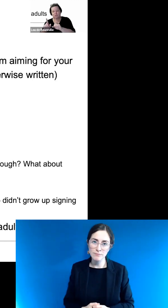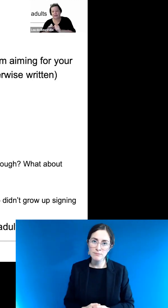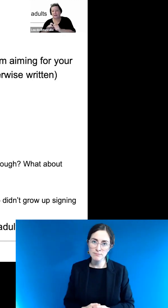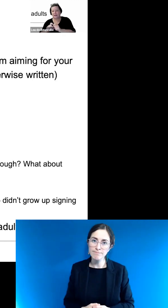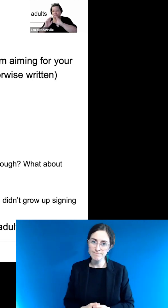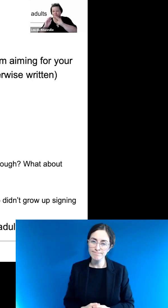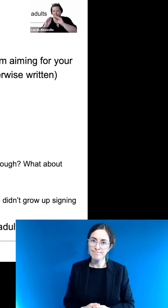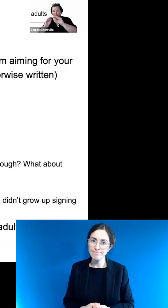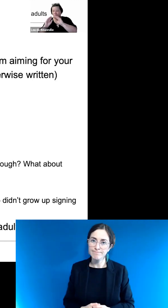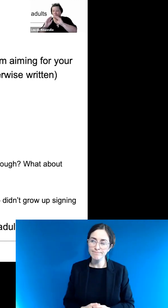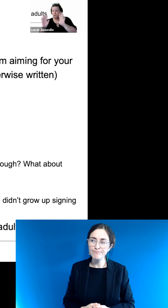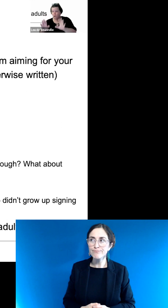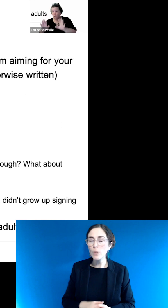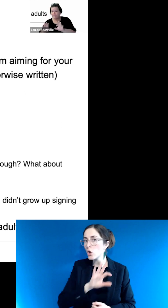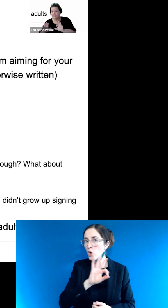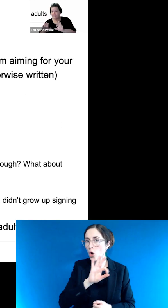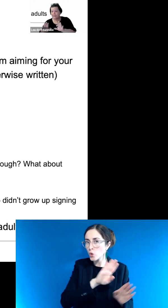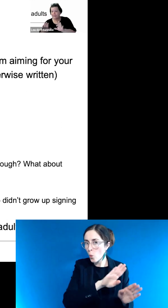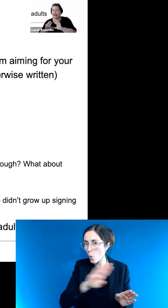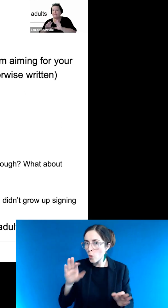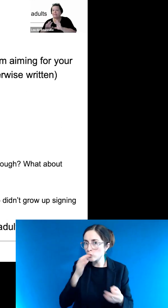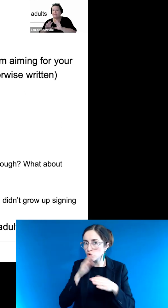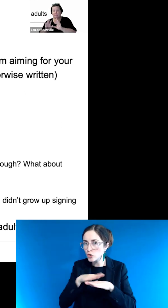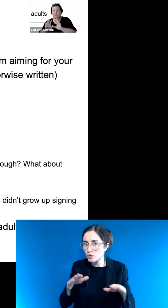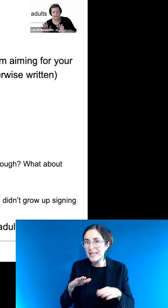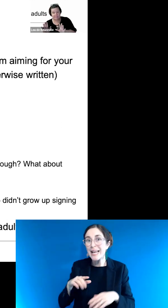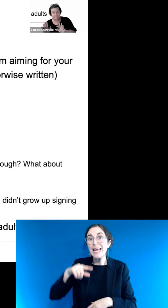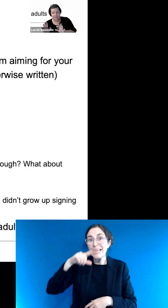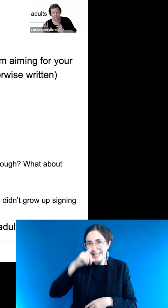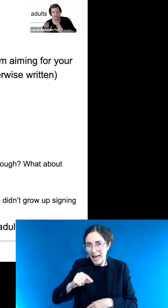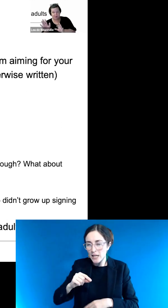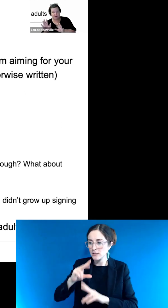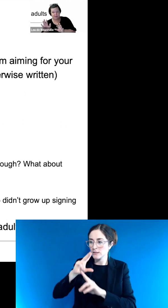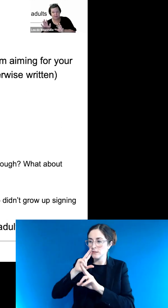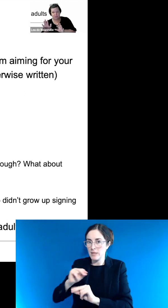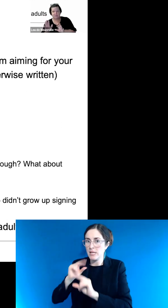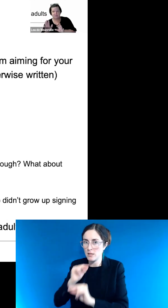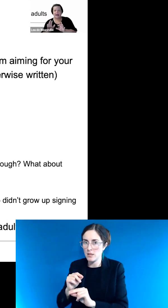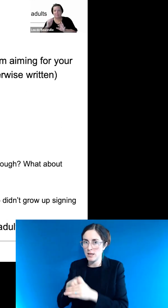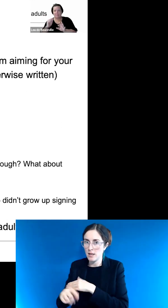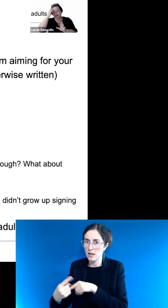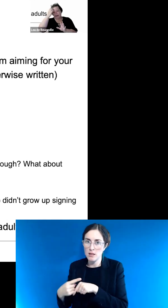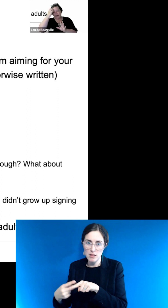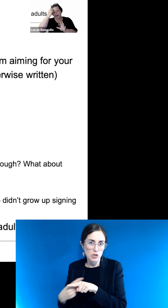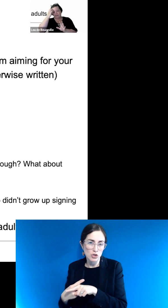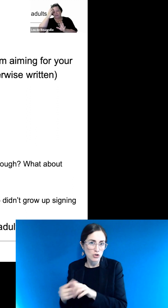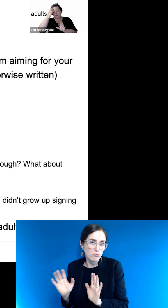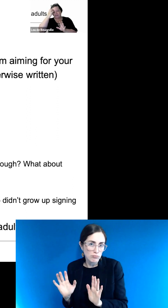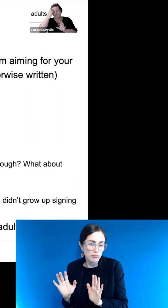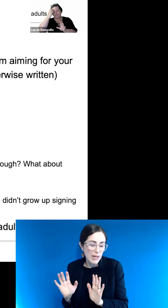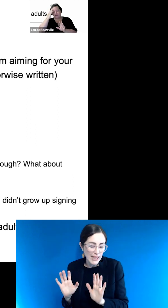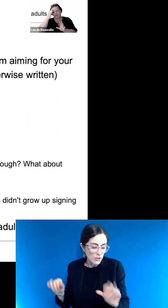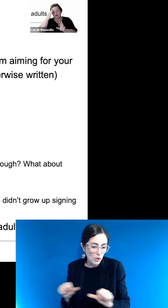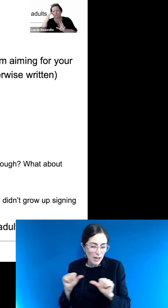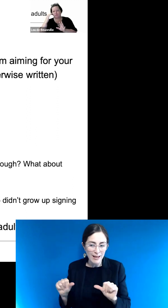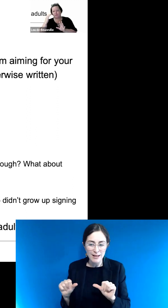can, not all kids are going to have the listening ability to have spoken English. And it's